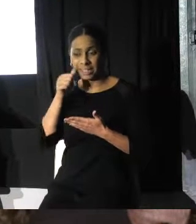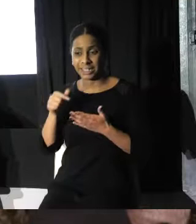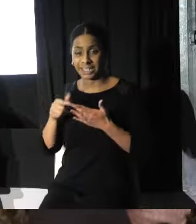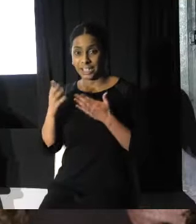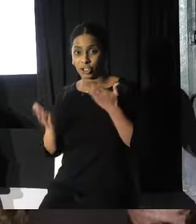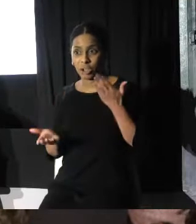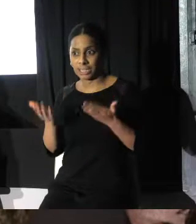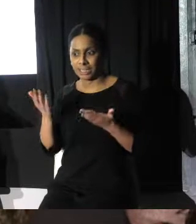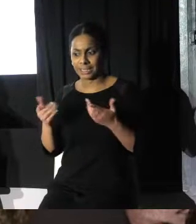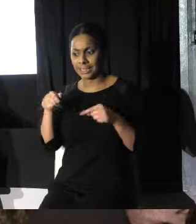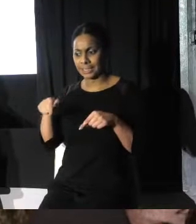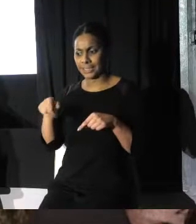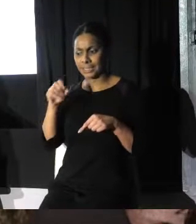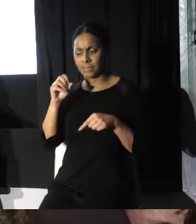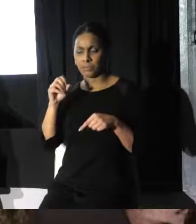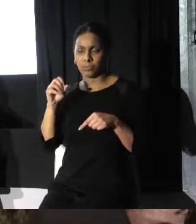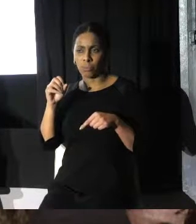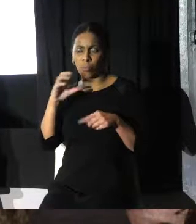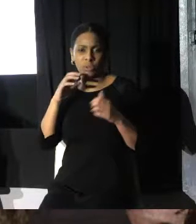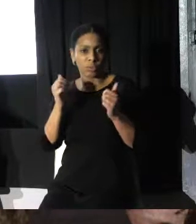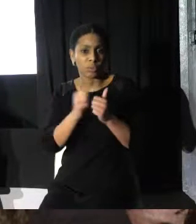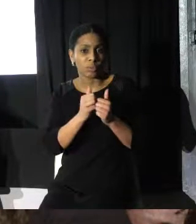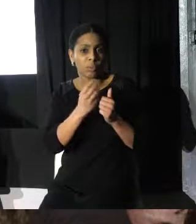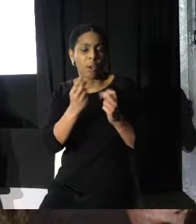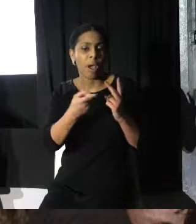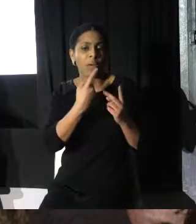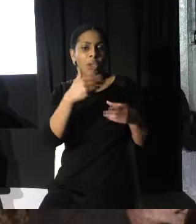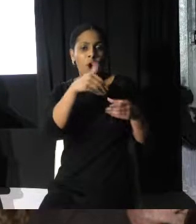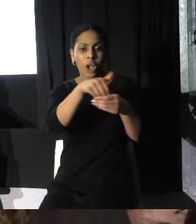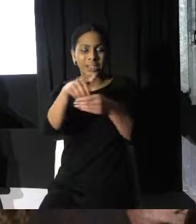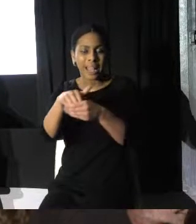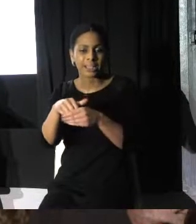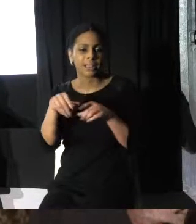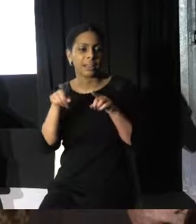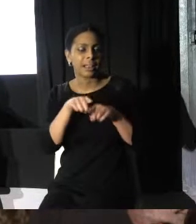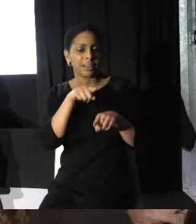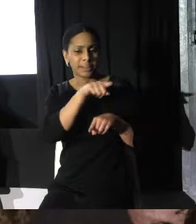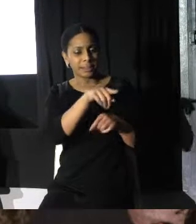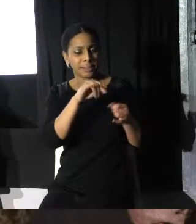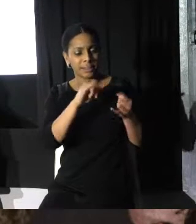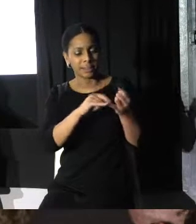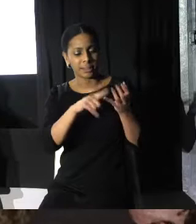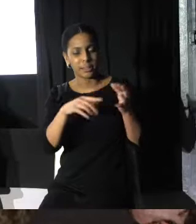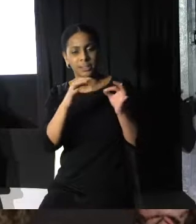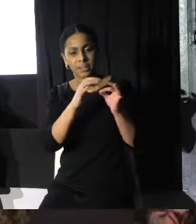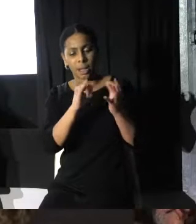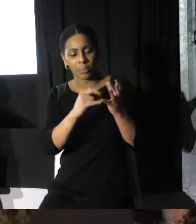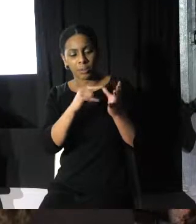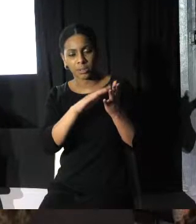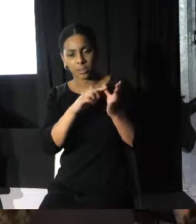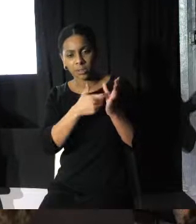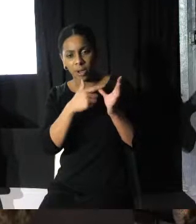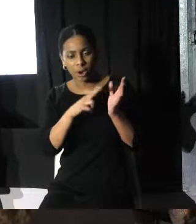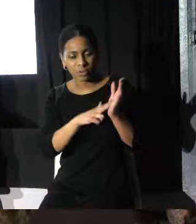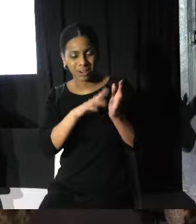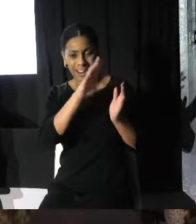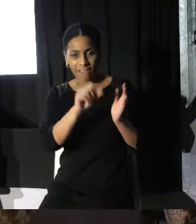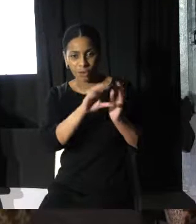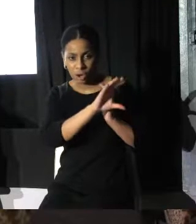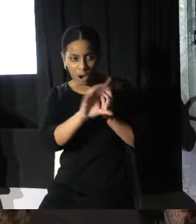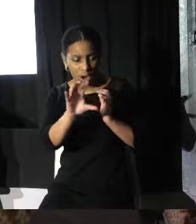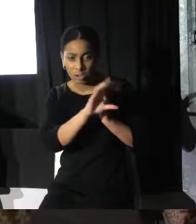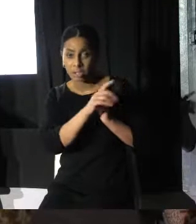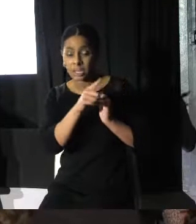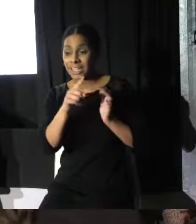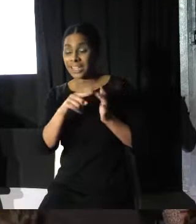my own experience in much of sub-Saharan Africa, you know, sort of where the idea of certainly injustice is not